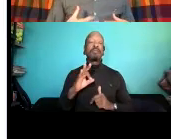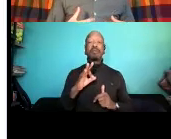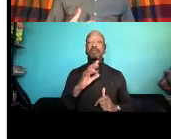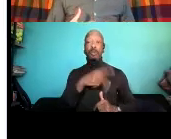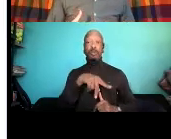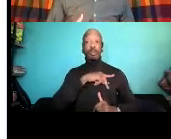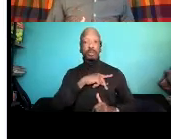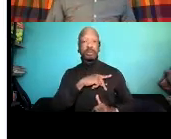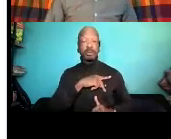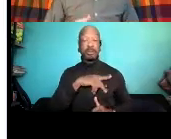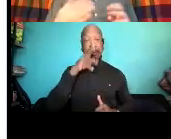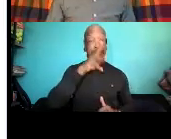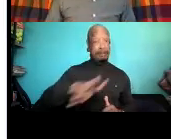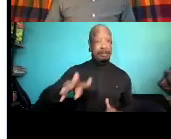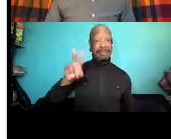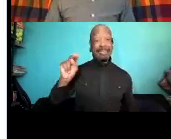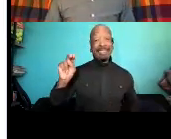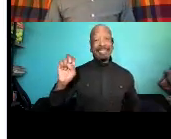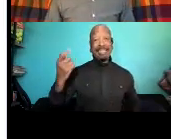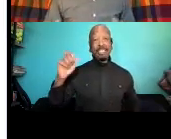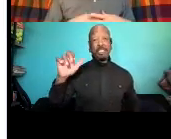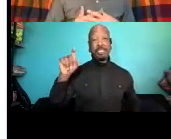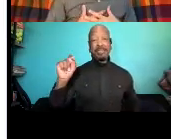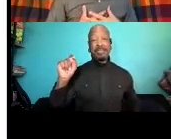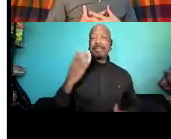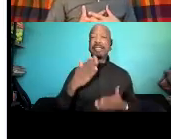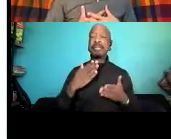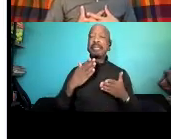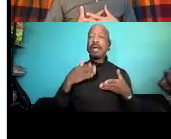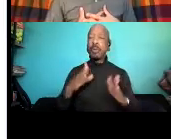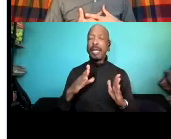negligent in some way, you may not necessarily be personally